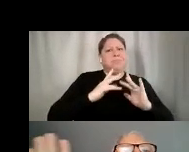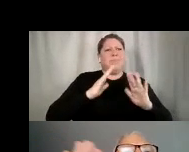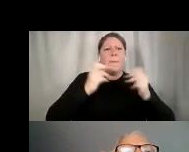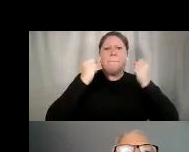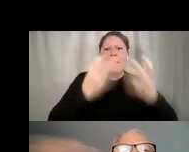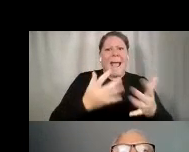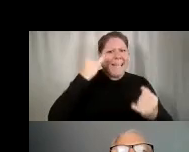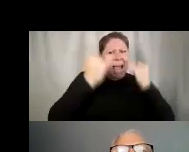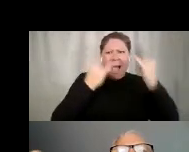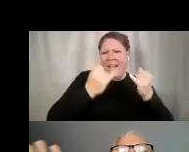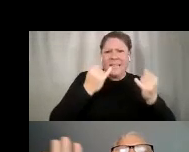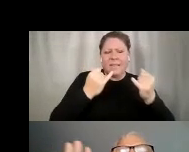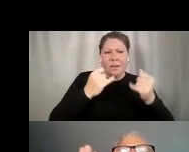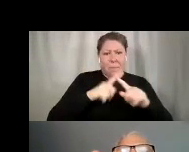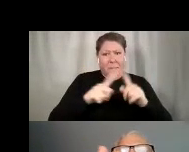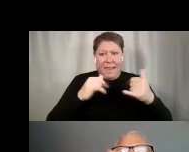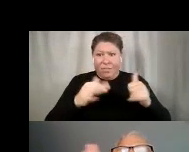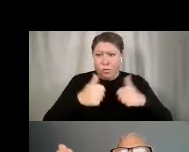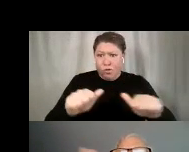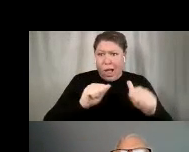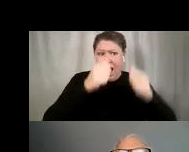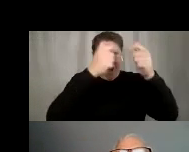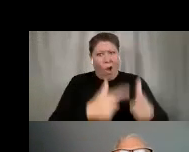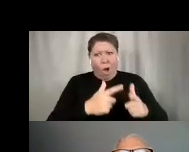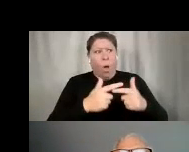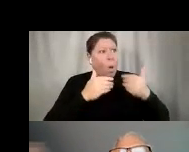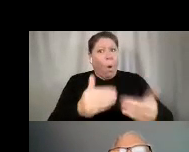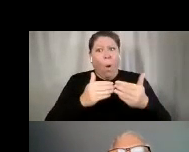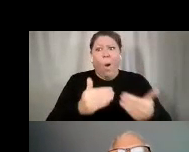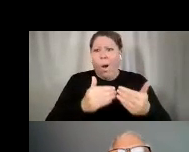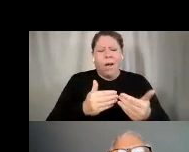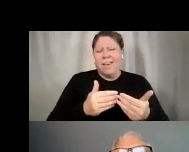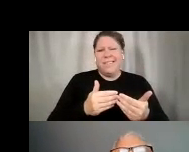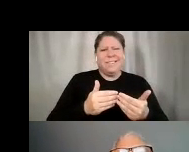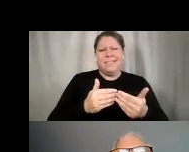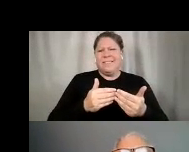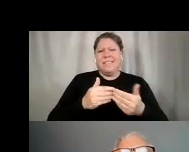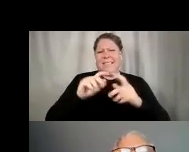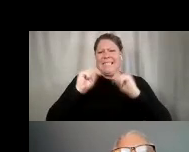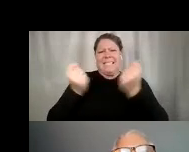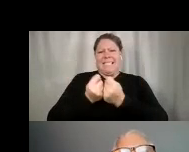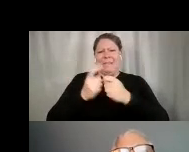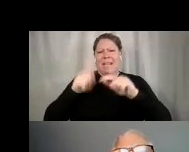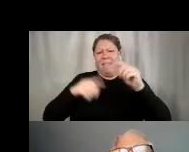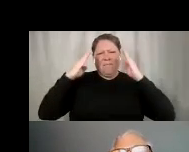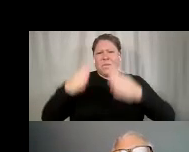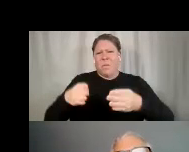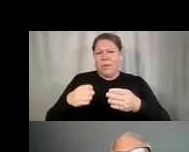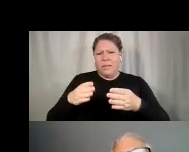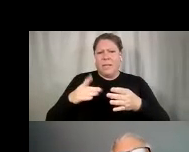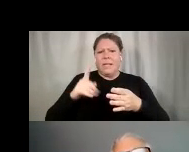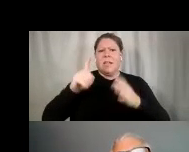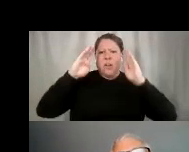But if you try to do them all, it's not going to be, you're going to be spreading out too thin. You need to focus on the one that makes the